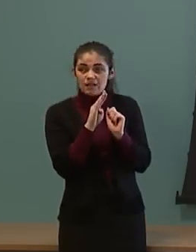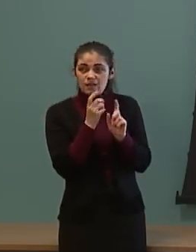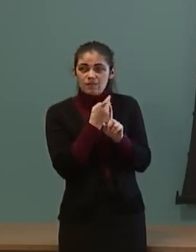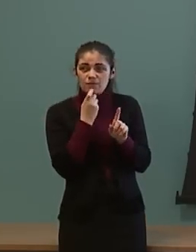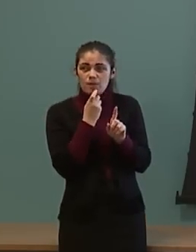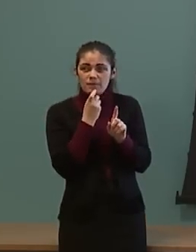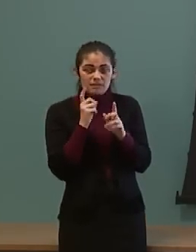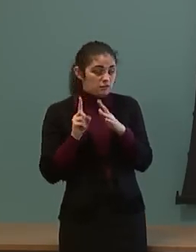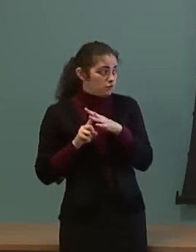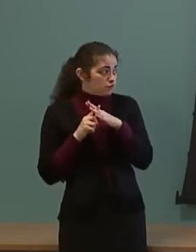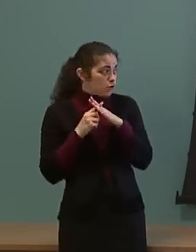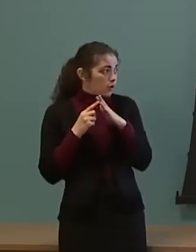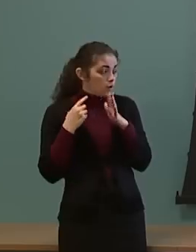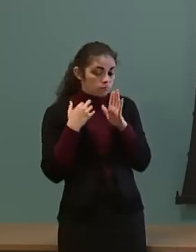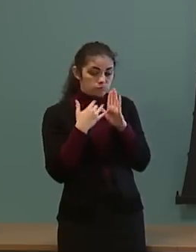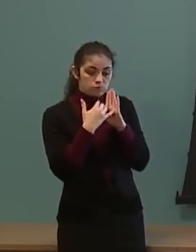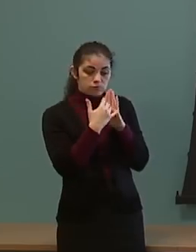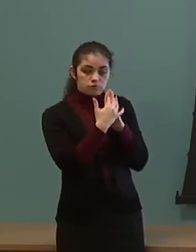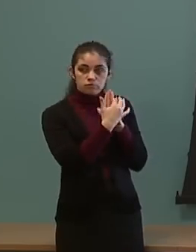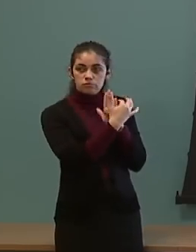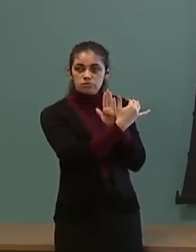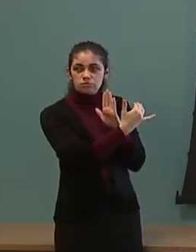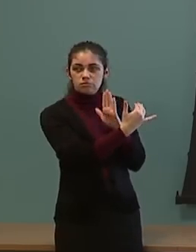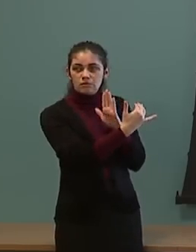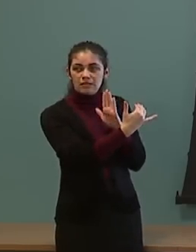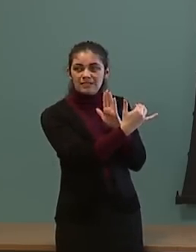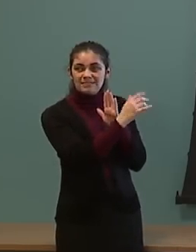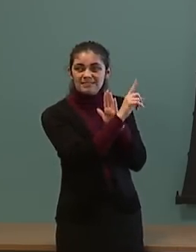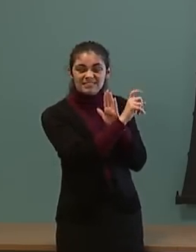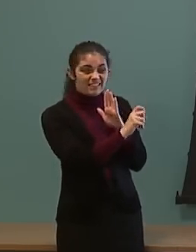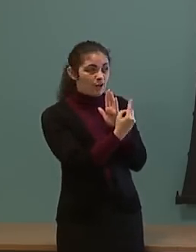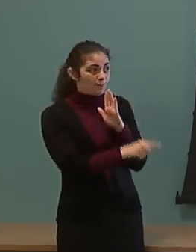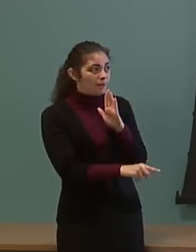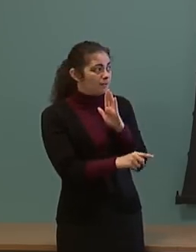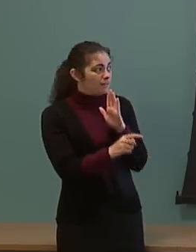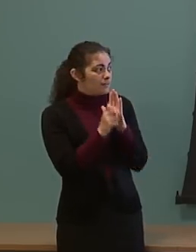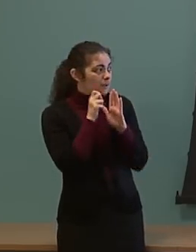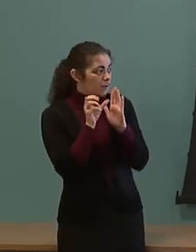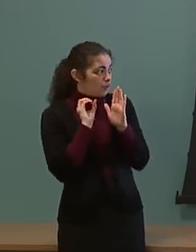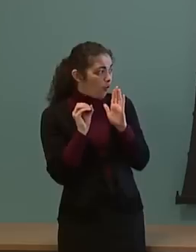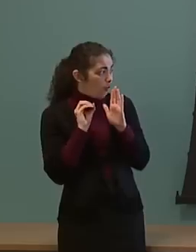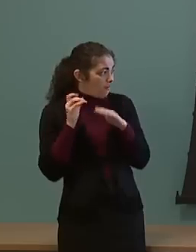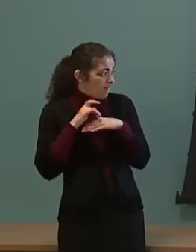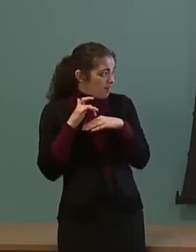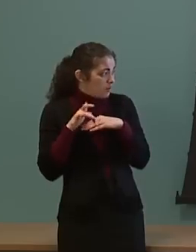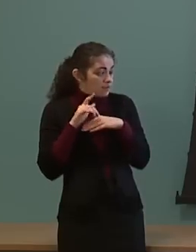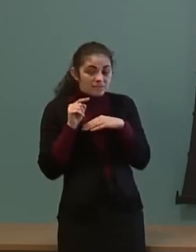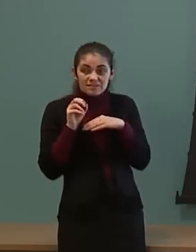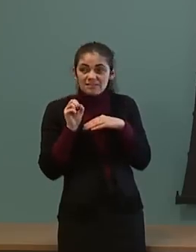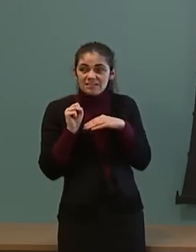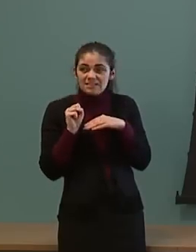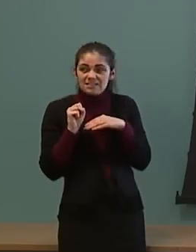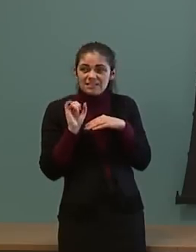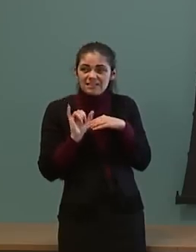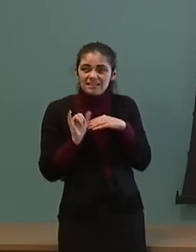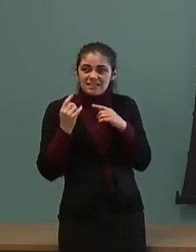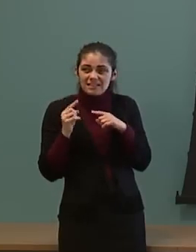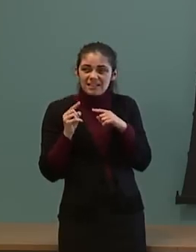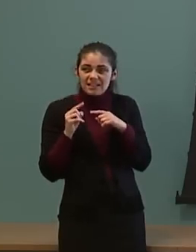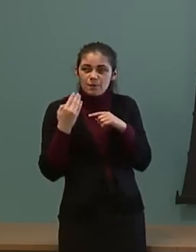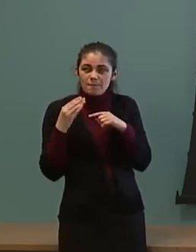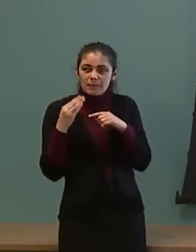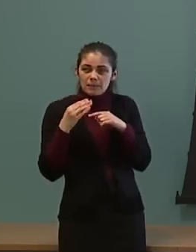symptom onset all the way through to the testing, but that's because we didn't have testing available. The blue lines, and again, this will be on